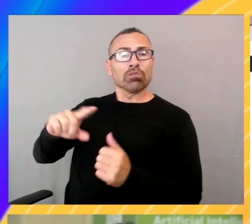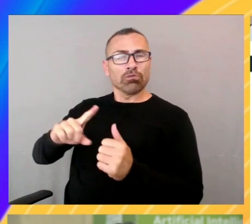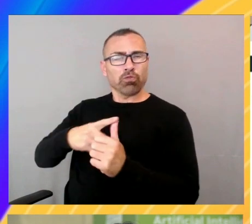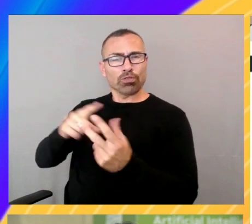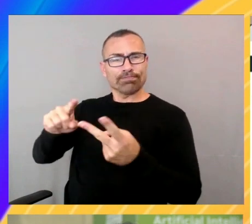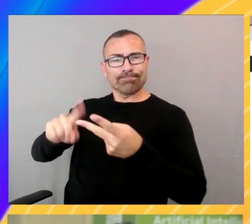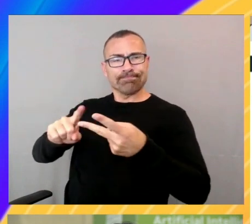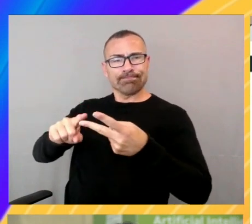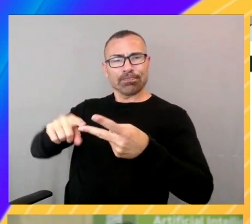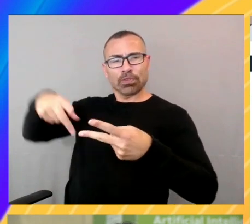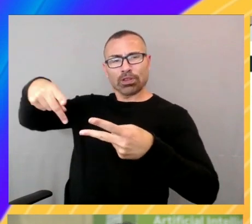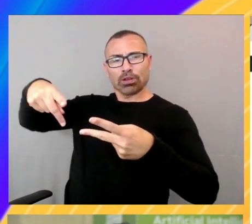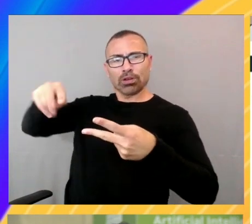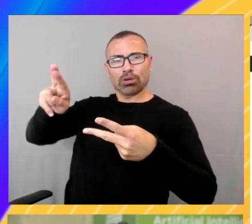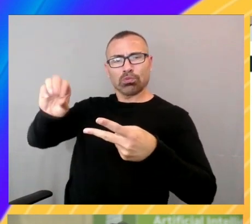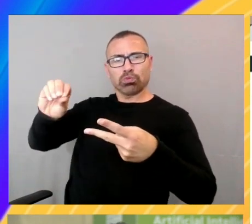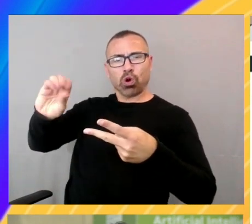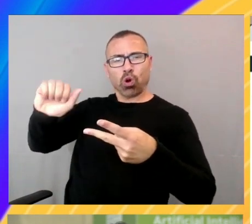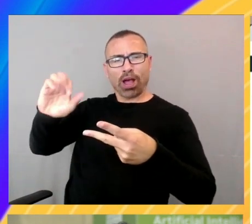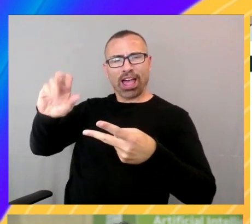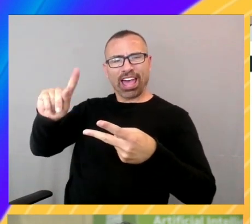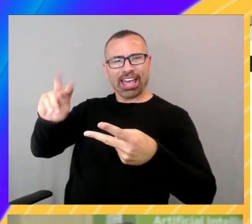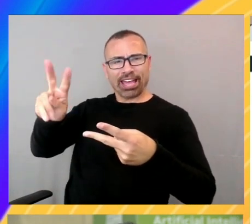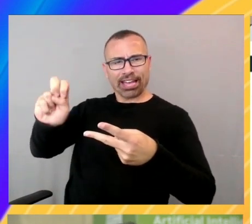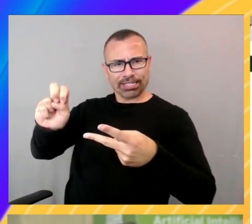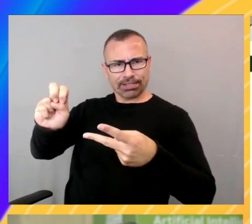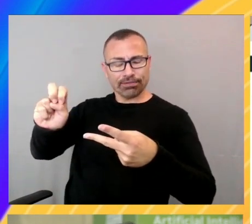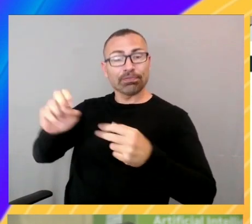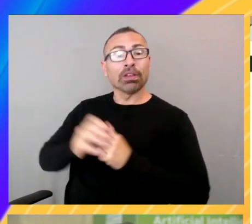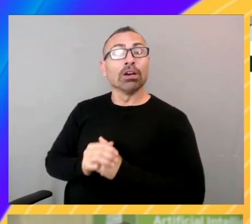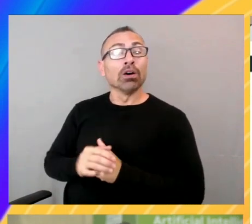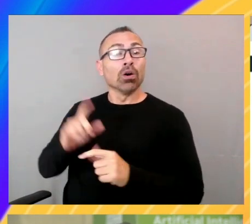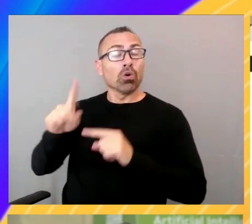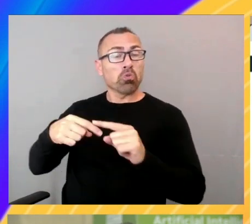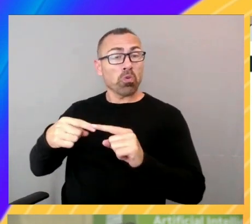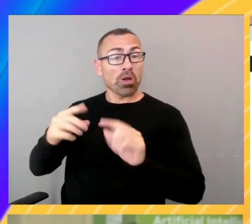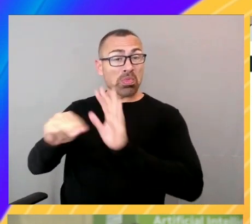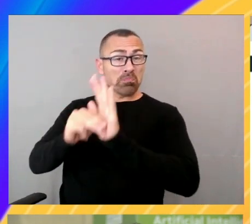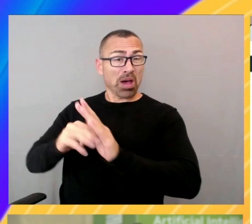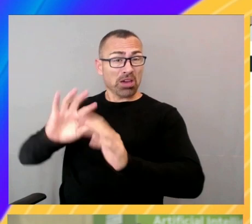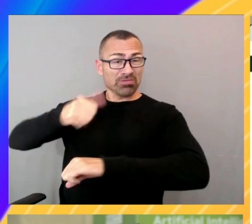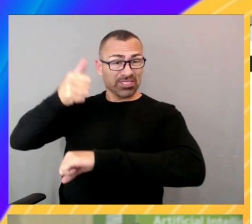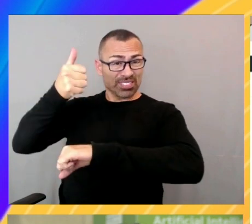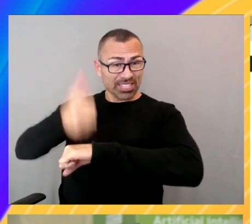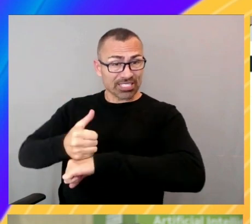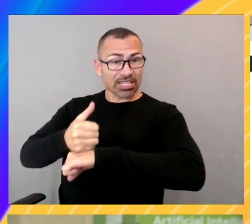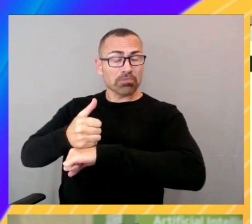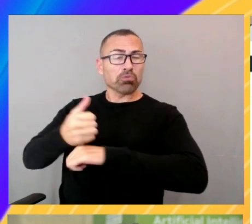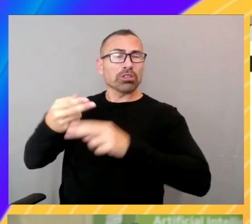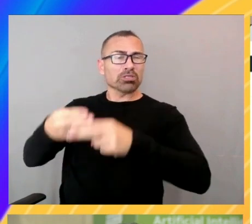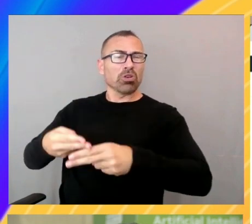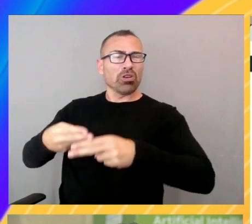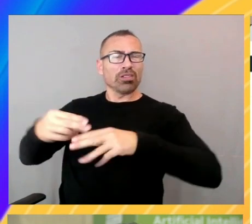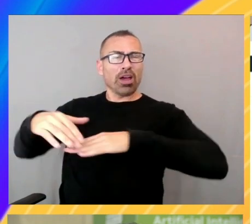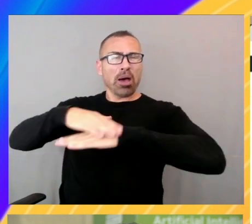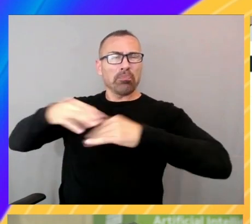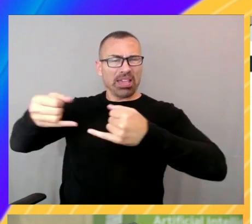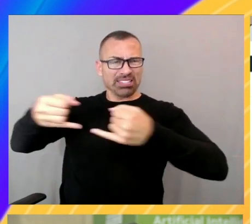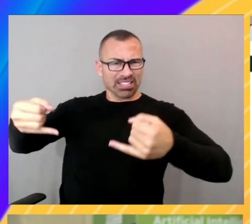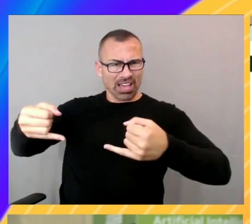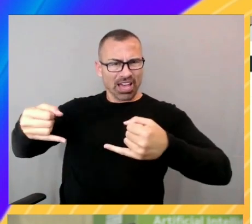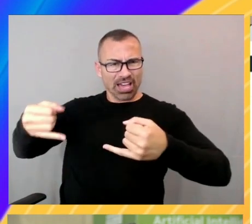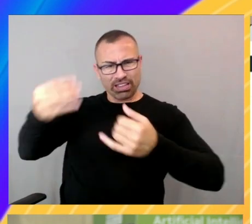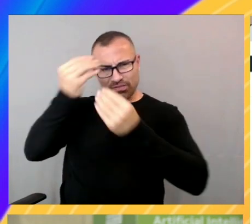once the model baseline the data, but it sees as,